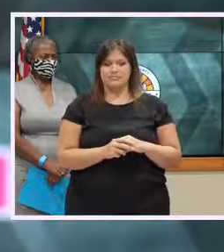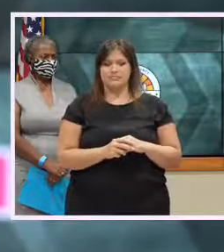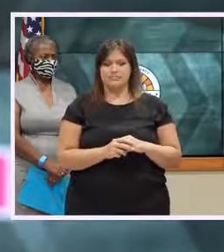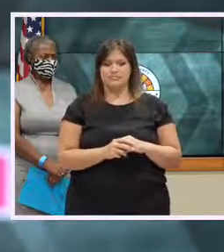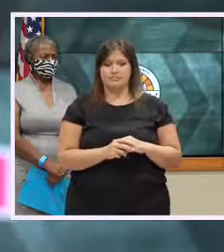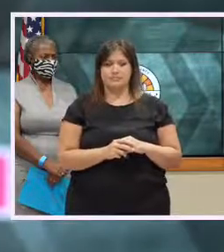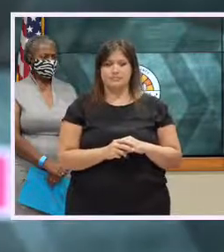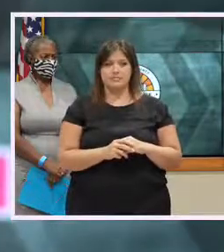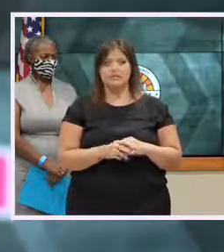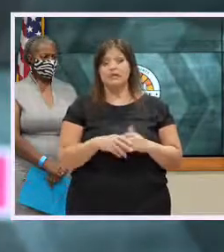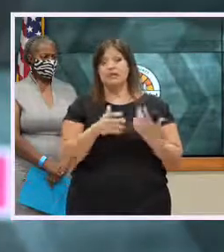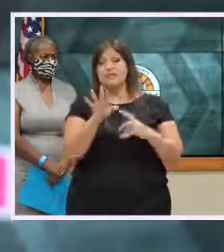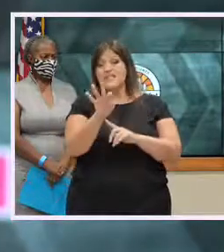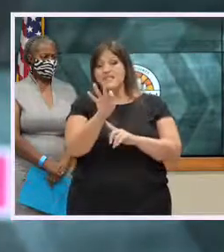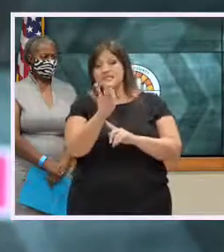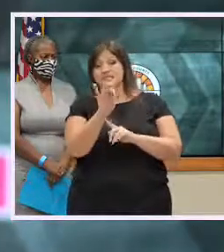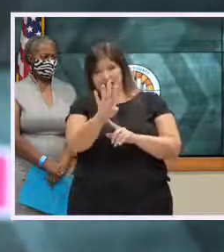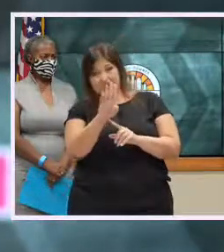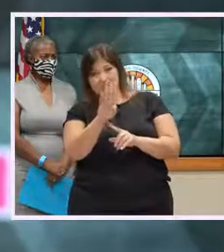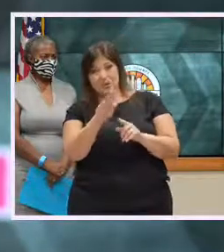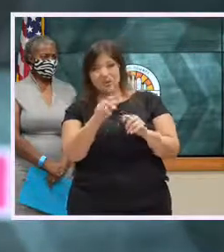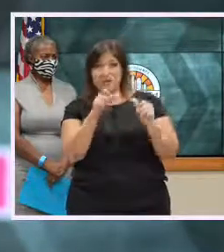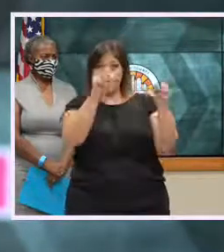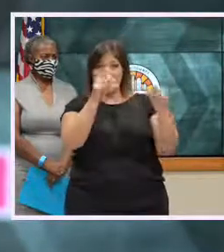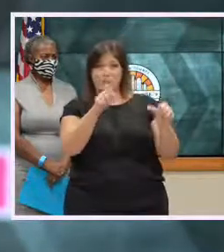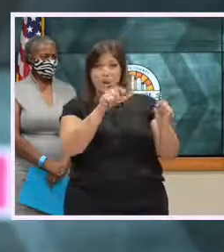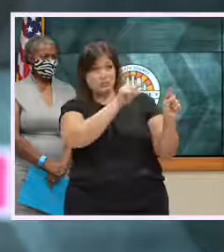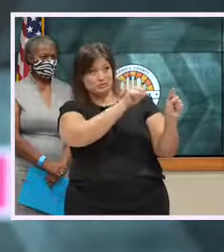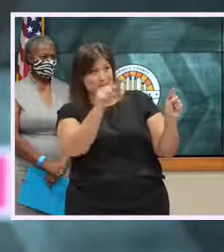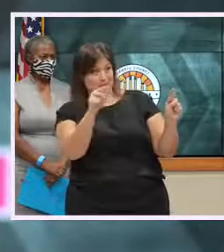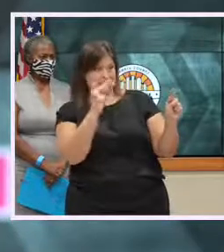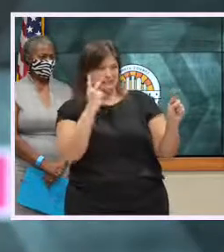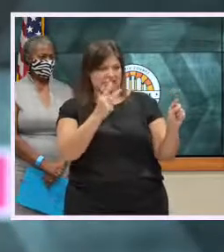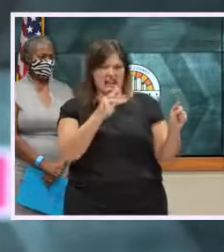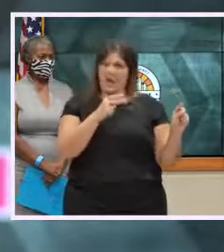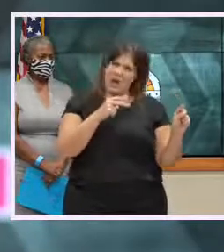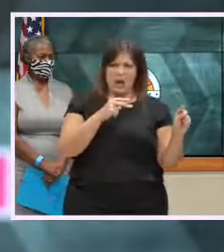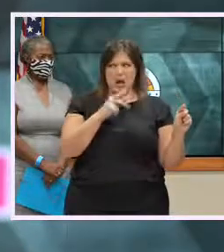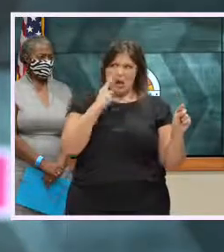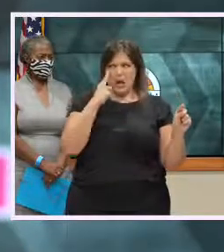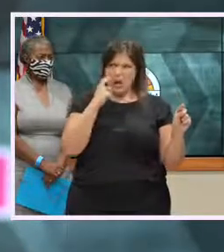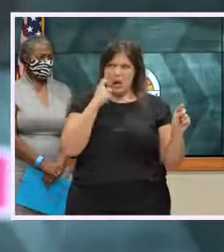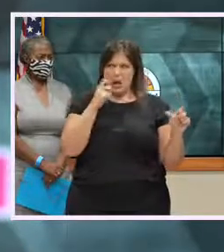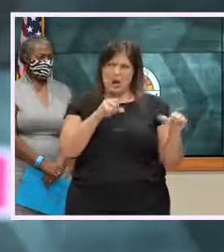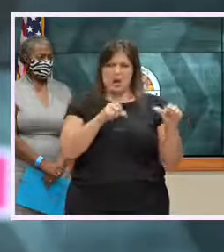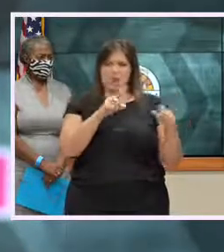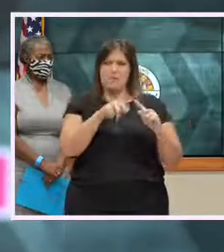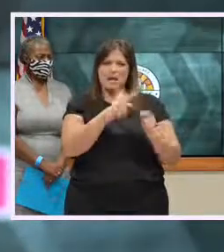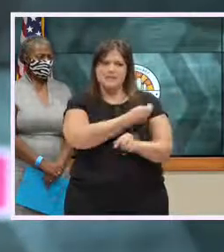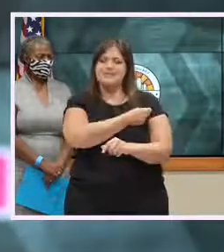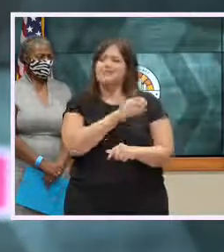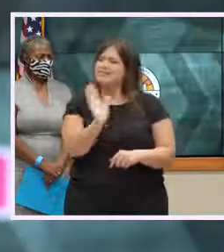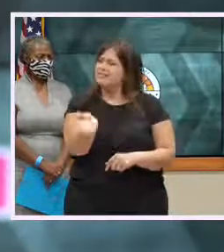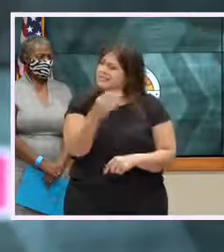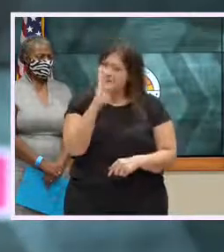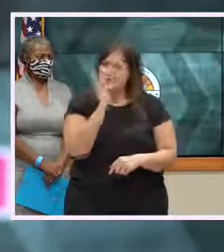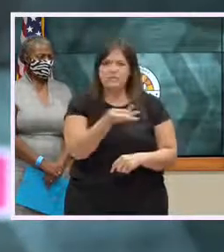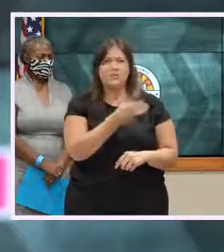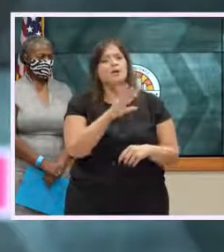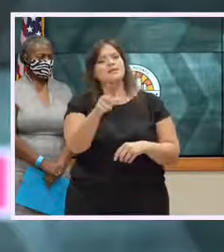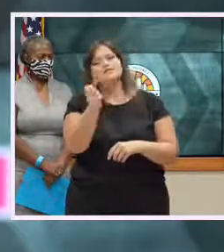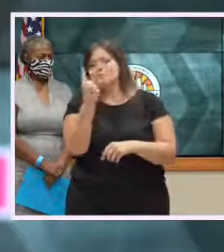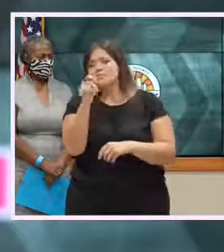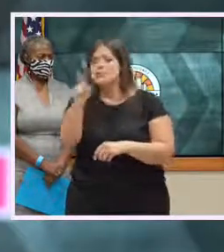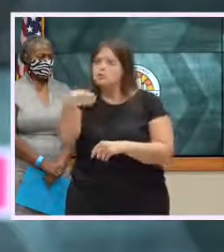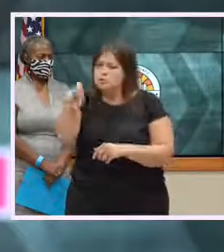Facebook posts should not drive public health decisions. So I'd like to plead with our residents, yes, do your